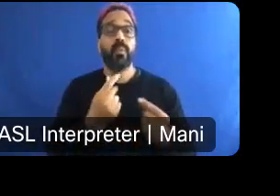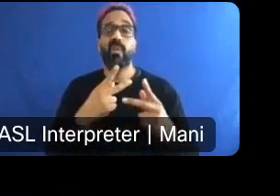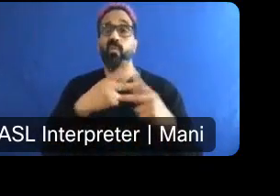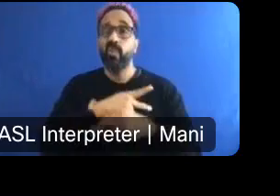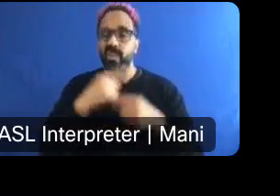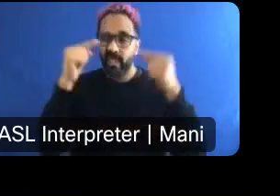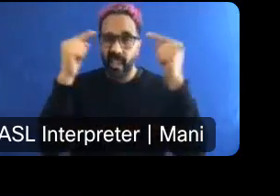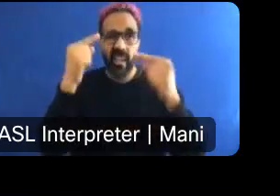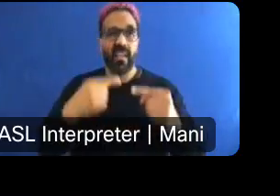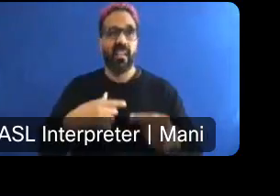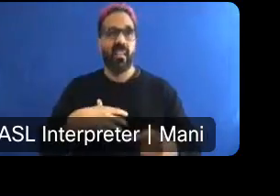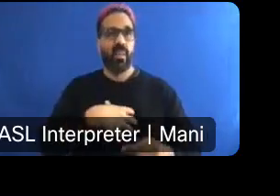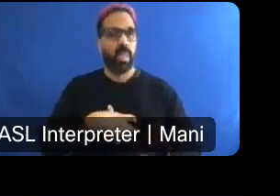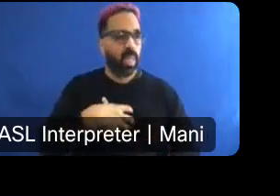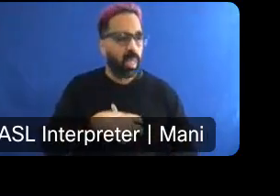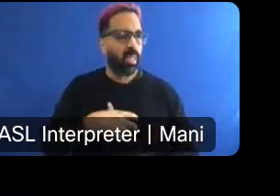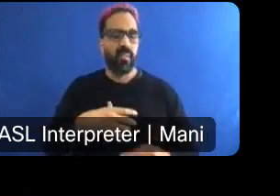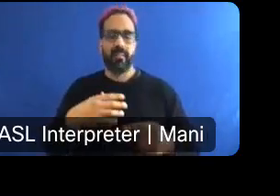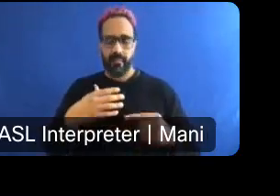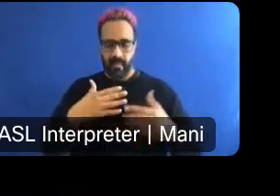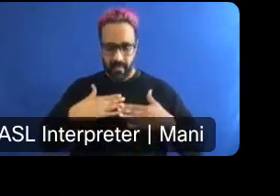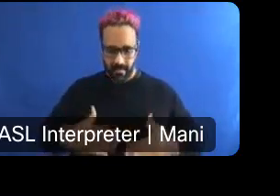nausea, or coordination challenges.